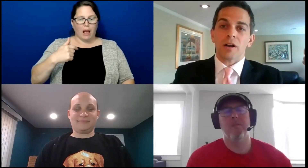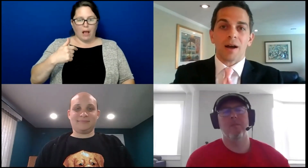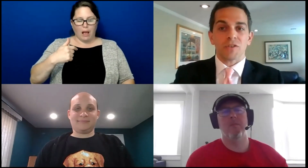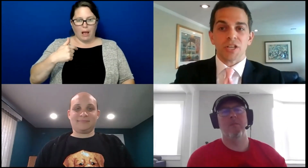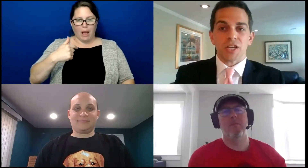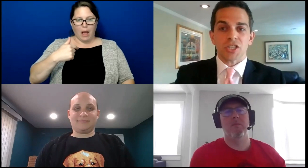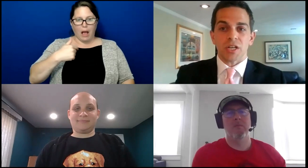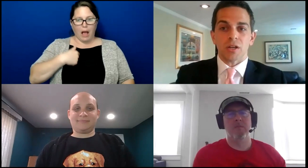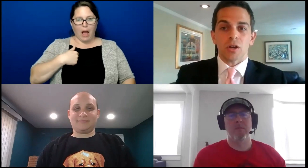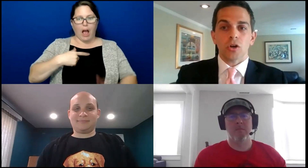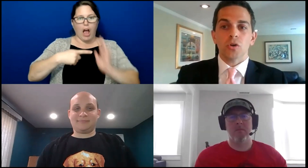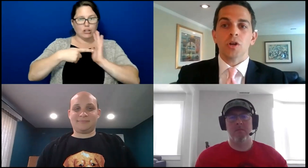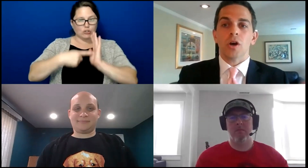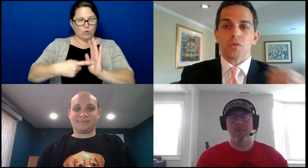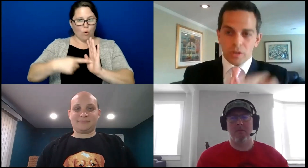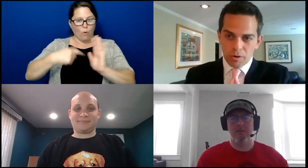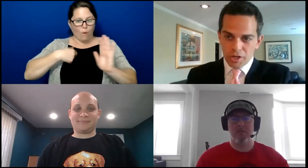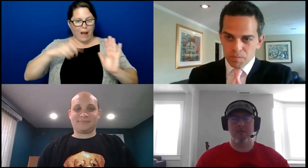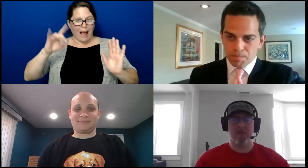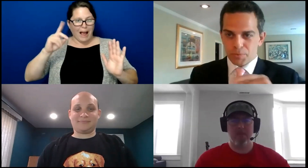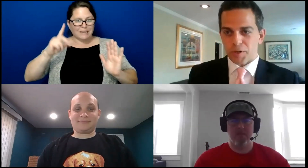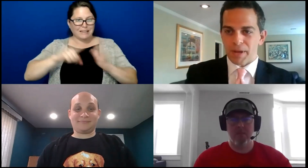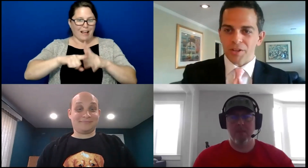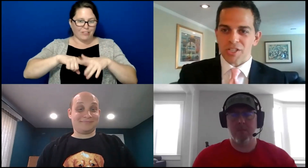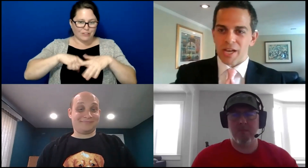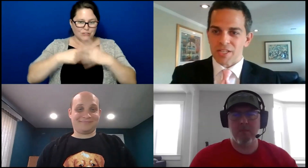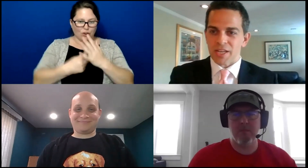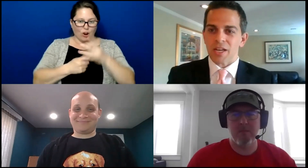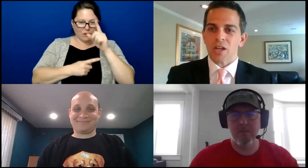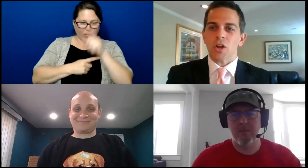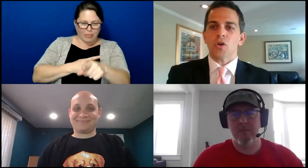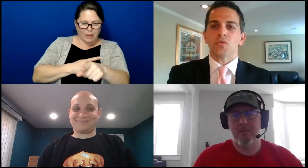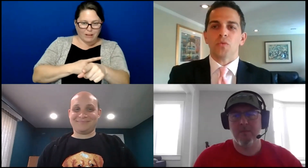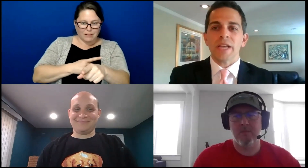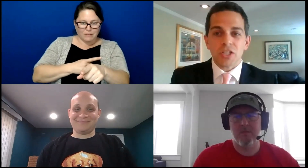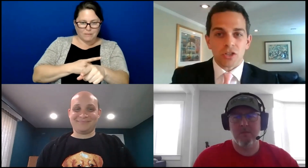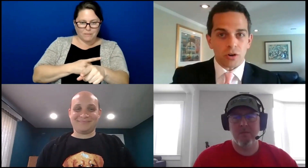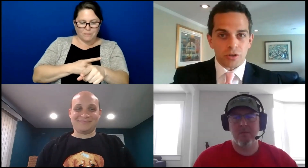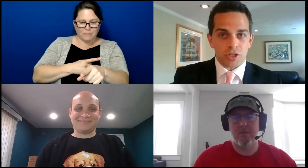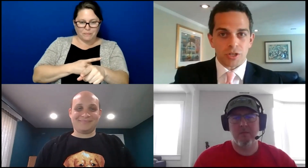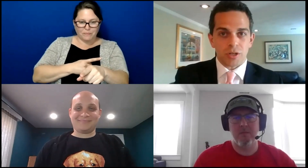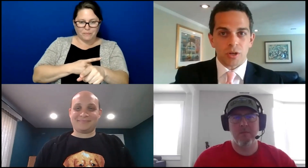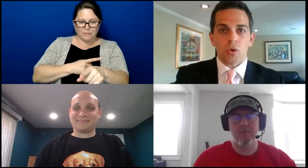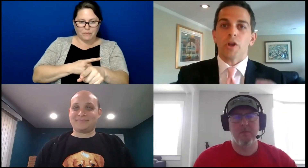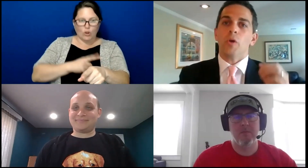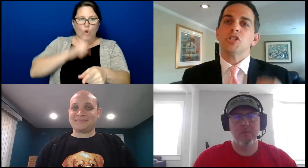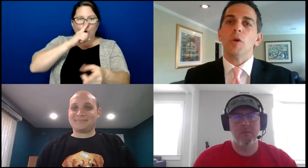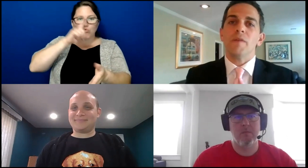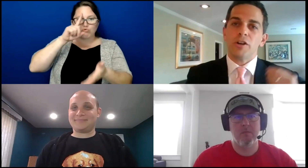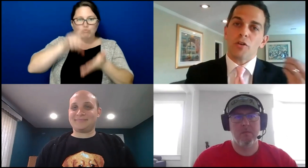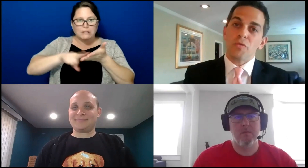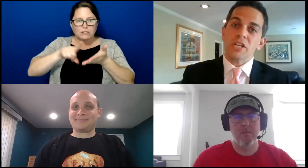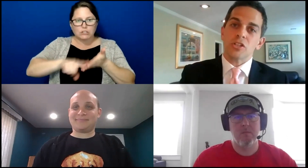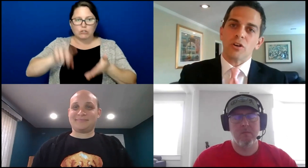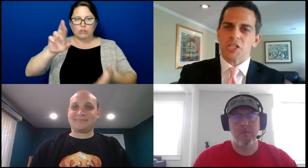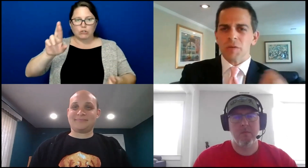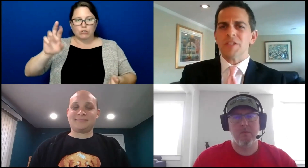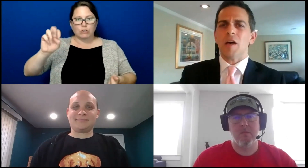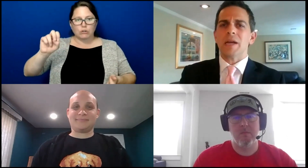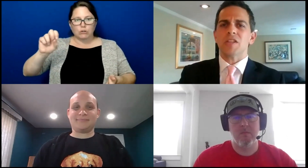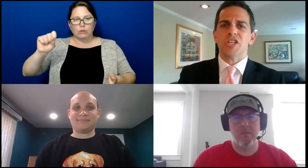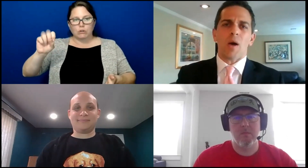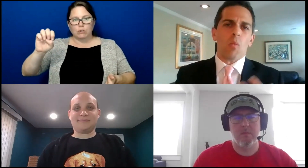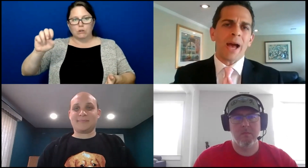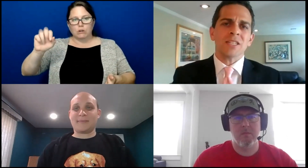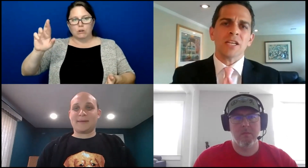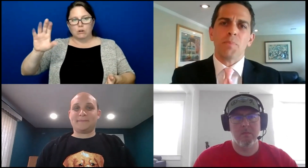start of our conversation? Who knows? There it is. Brooke Bell says it. Research. We always show we've done our research. And